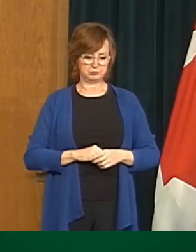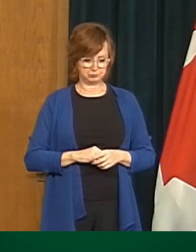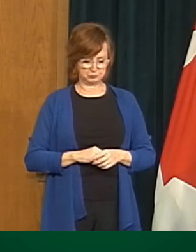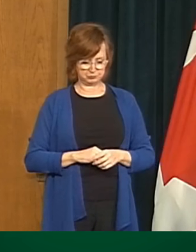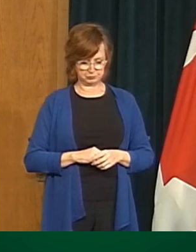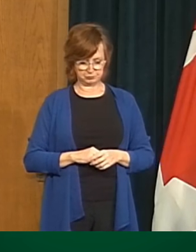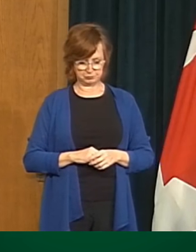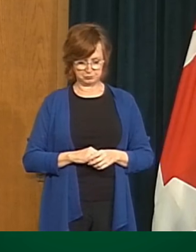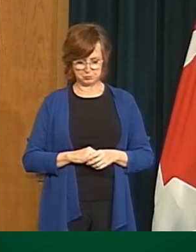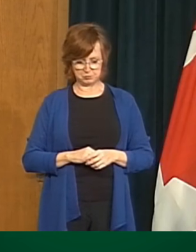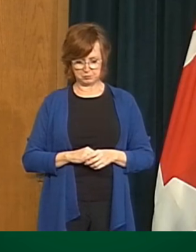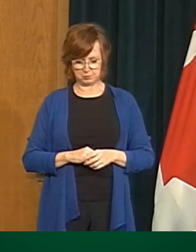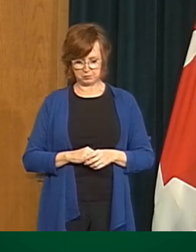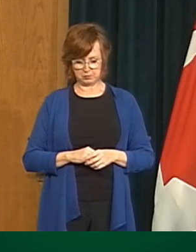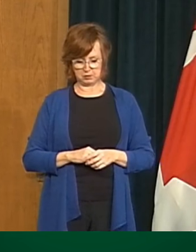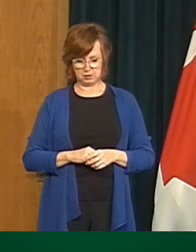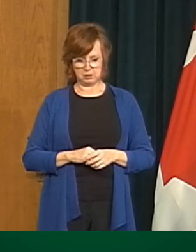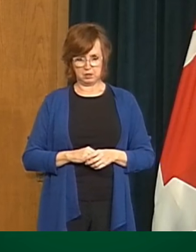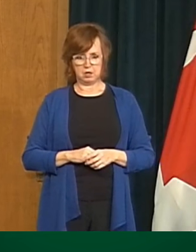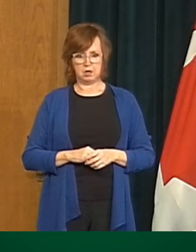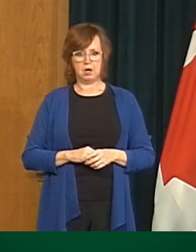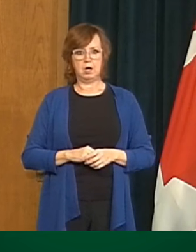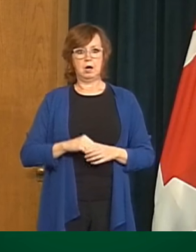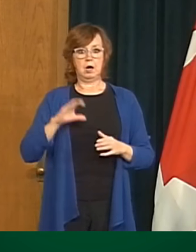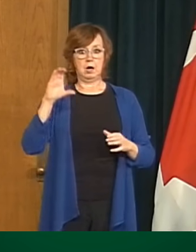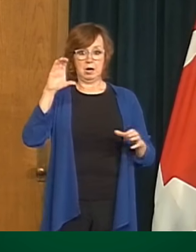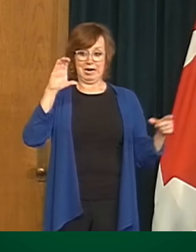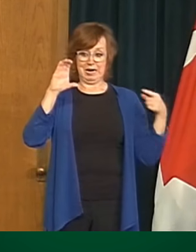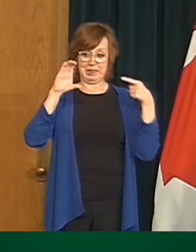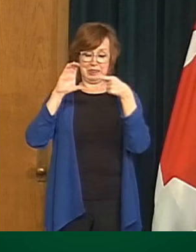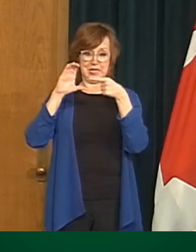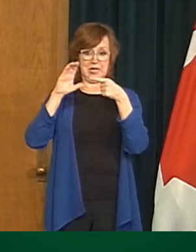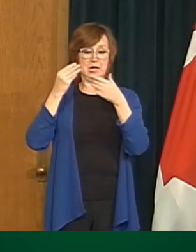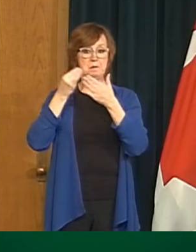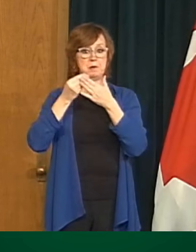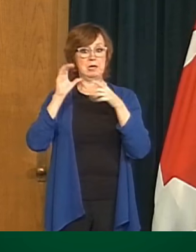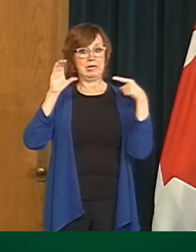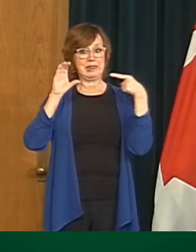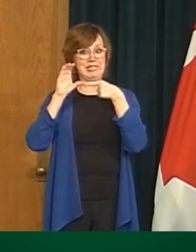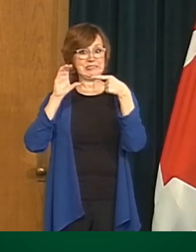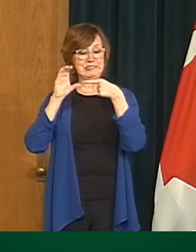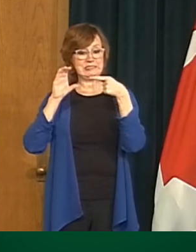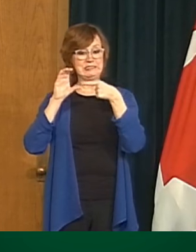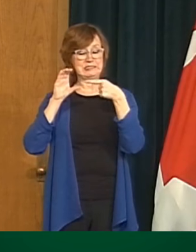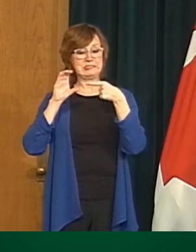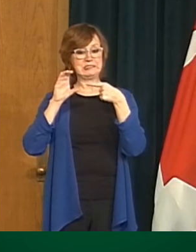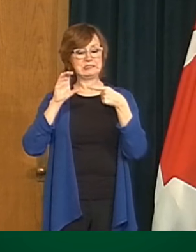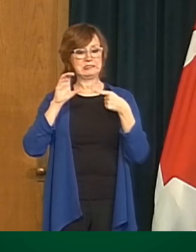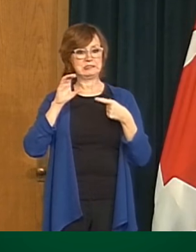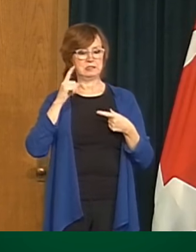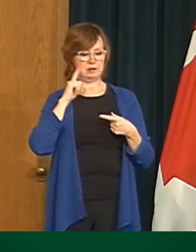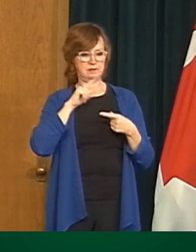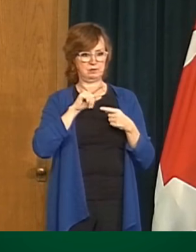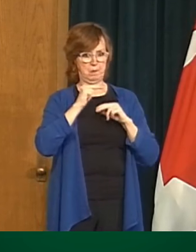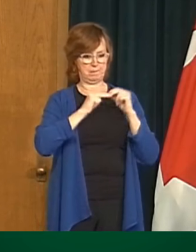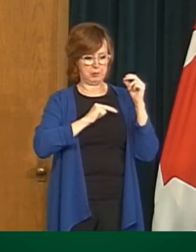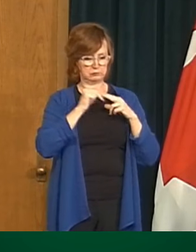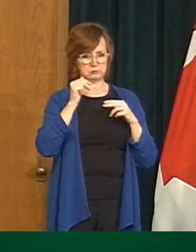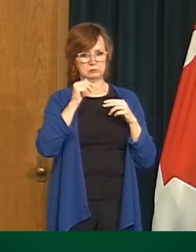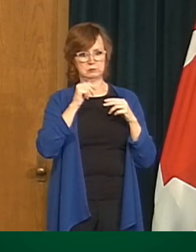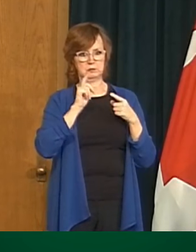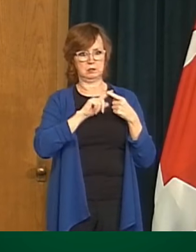all for kind of capital projects, and that specifically kind of immediately only affects